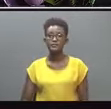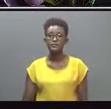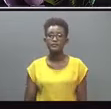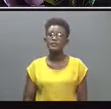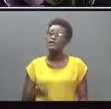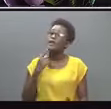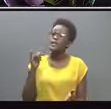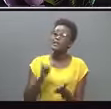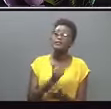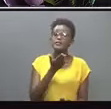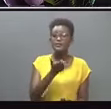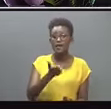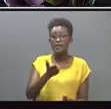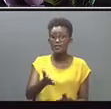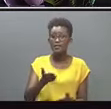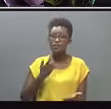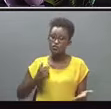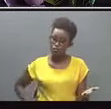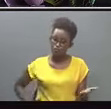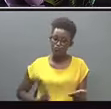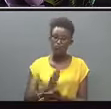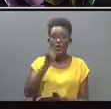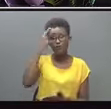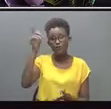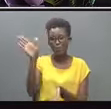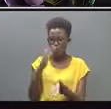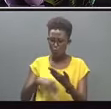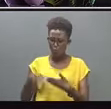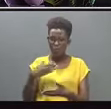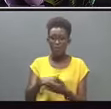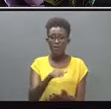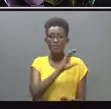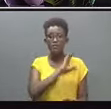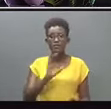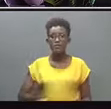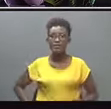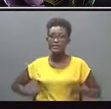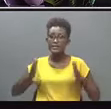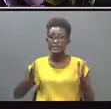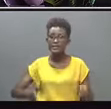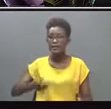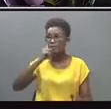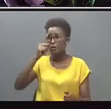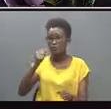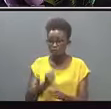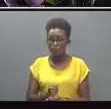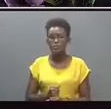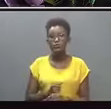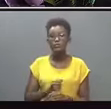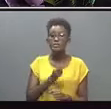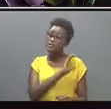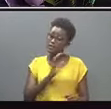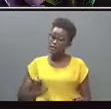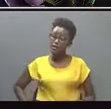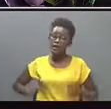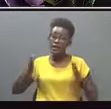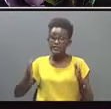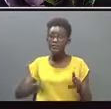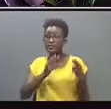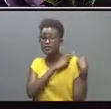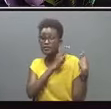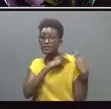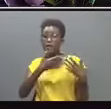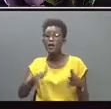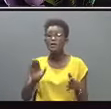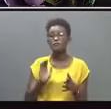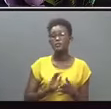That is the right for every believer. That's the privilege for every believer. That's